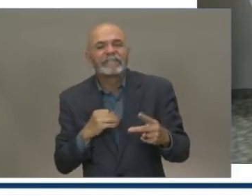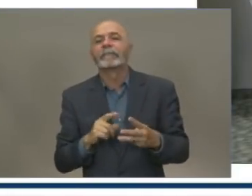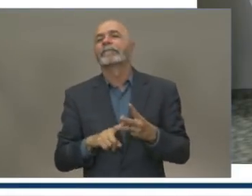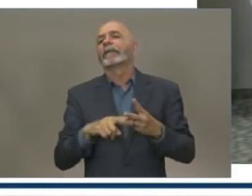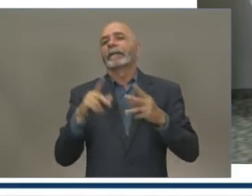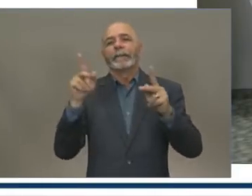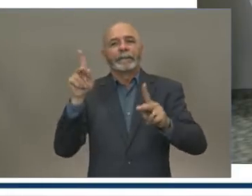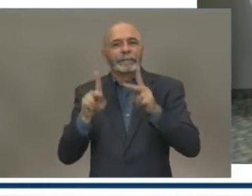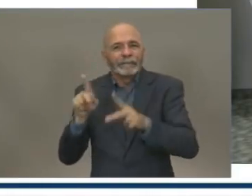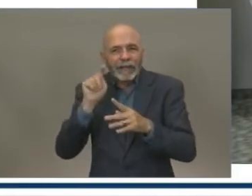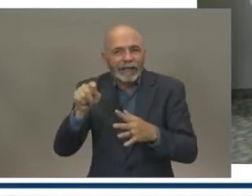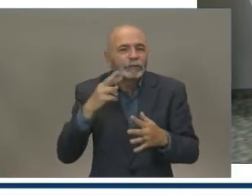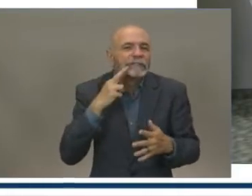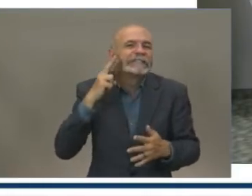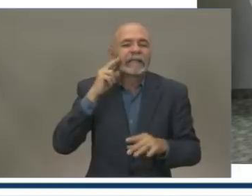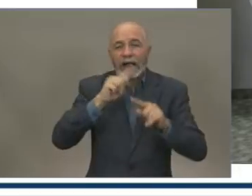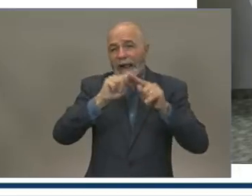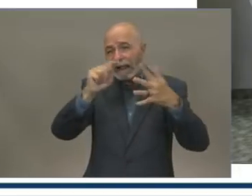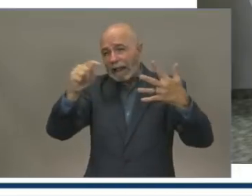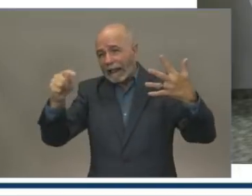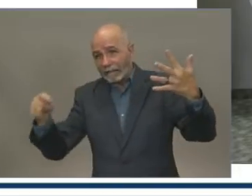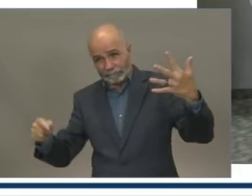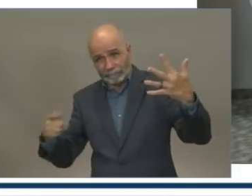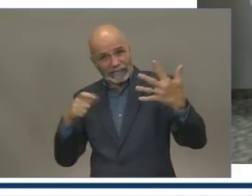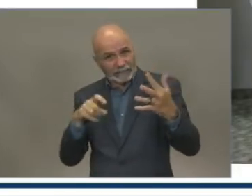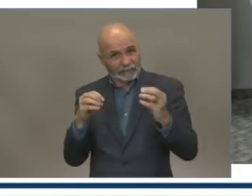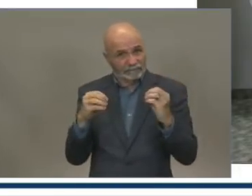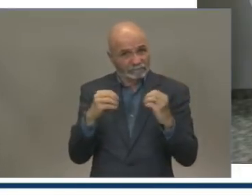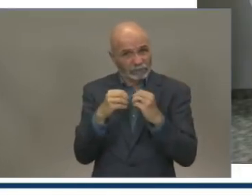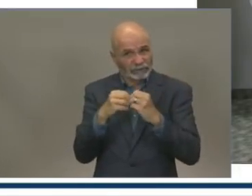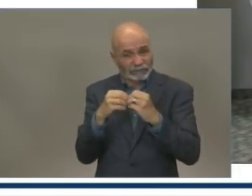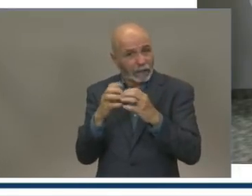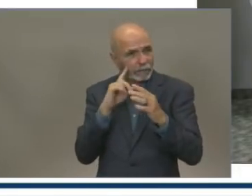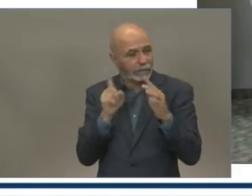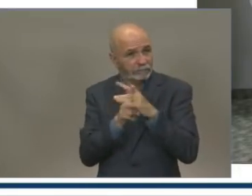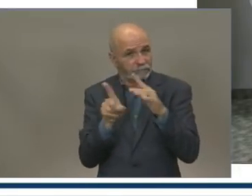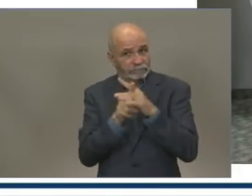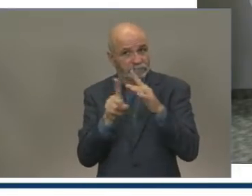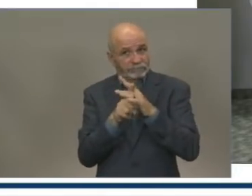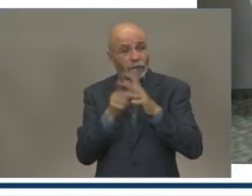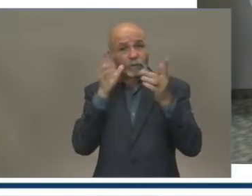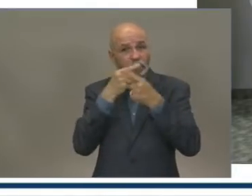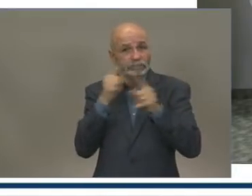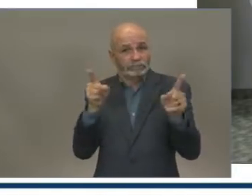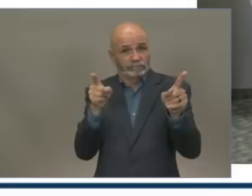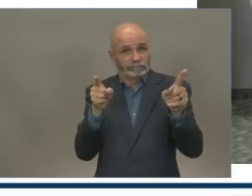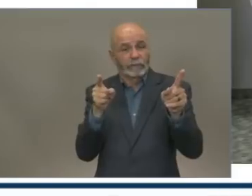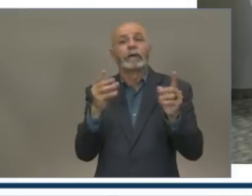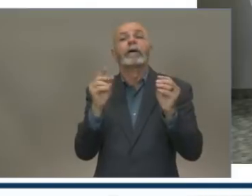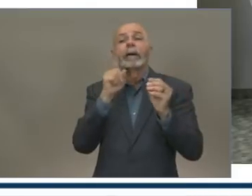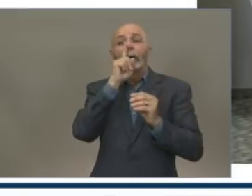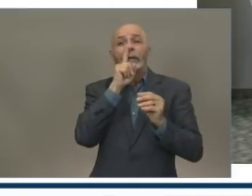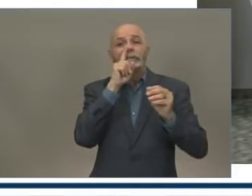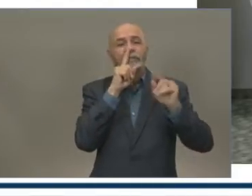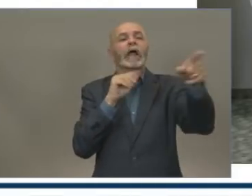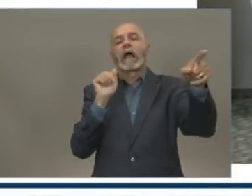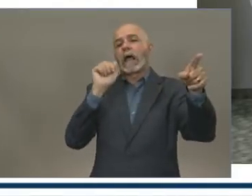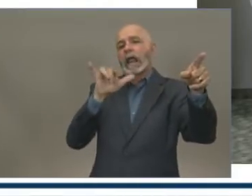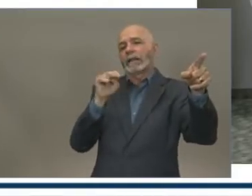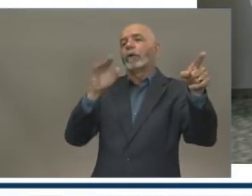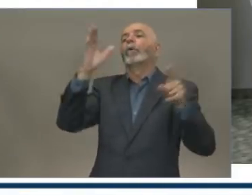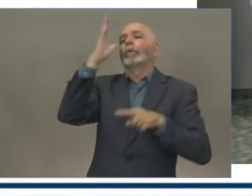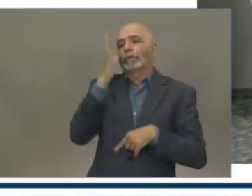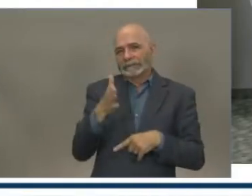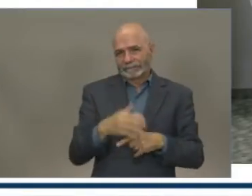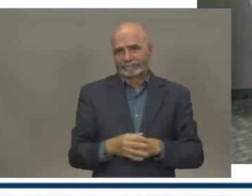if more tests are to come, or if you're anticipating any additional cases. So when we identify an outbreak, there is a series of tests